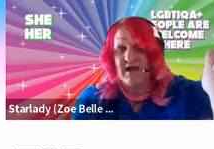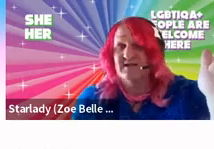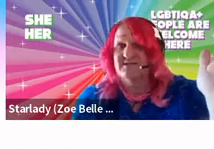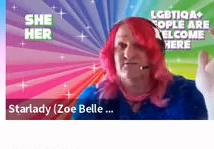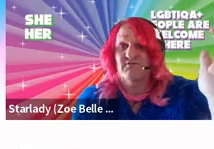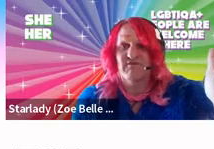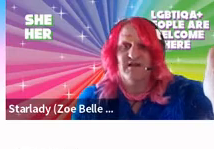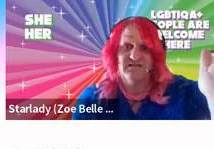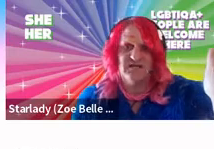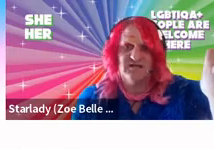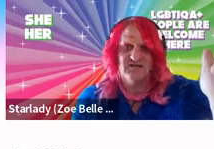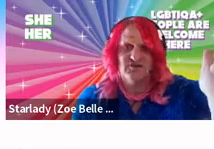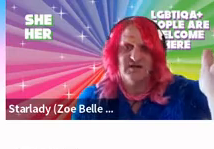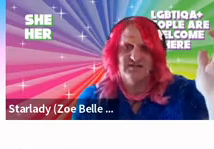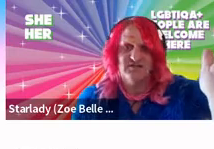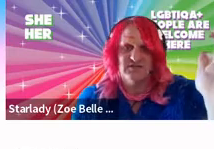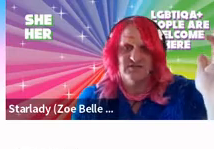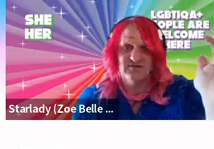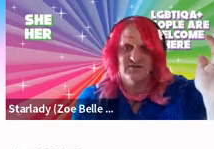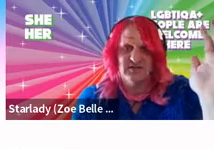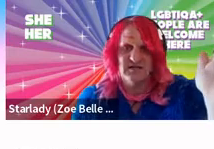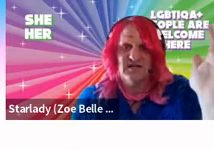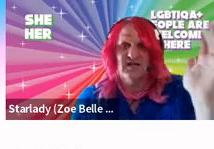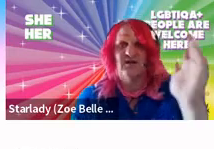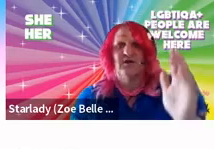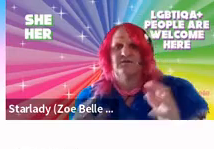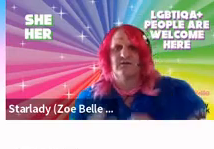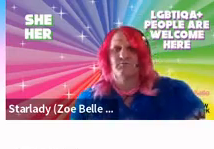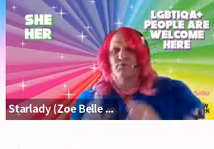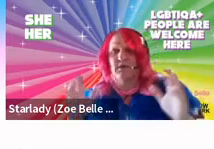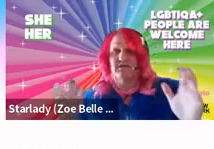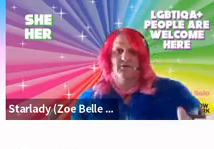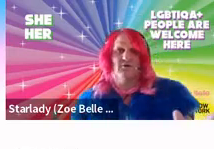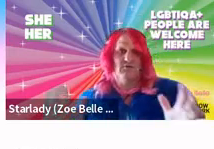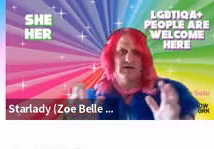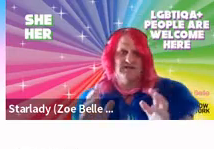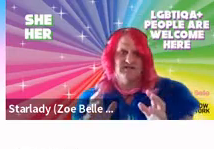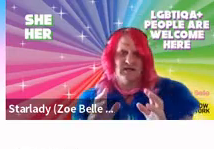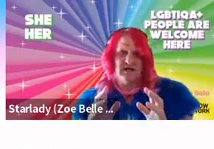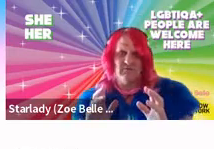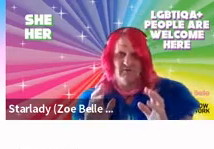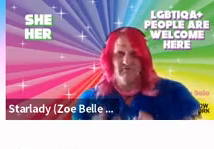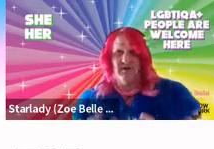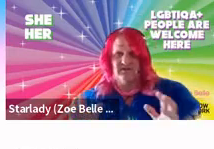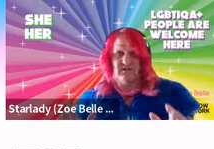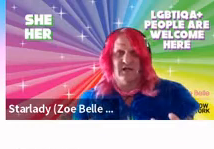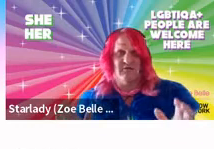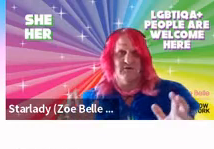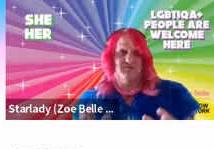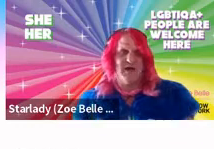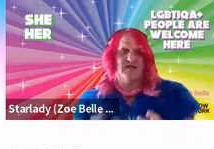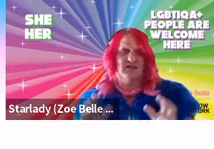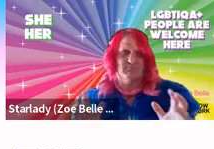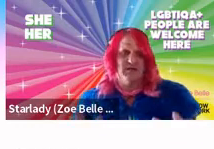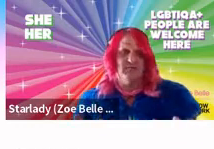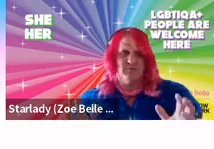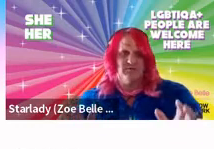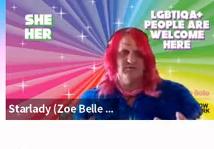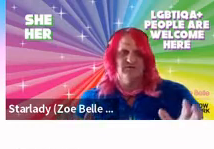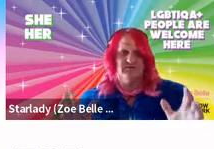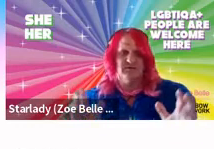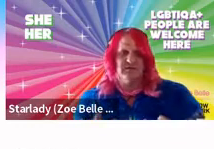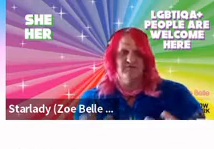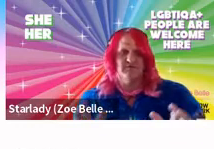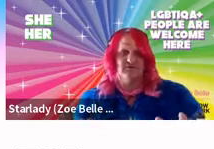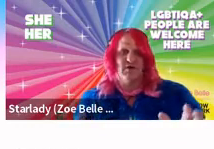they erase or invalidate their trans and gender diverse identity. So please always reflect the language back that